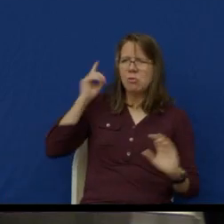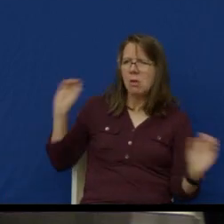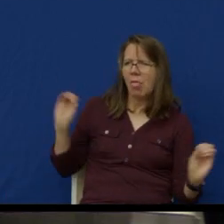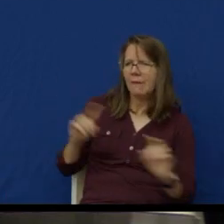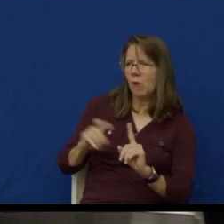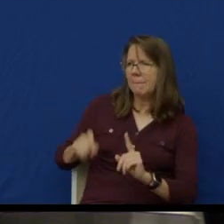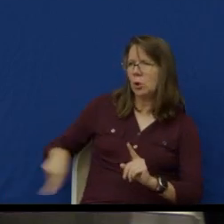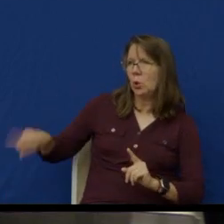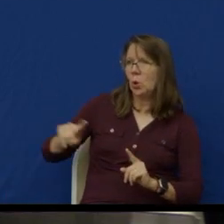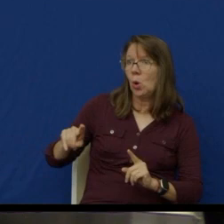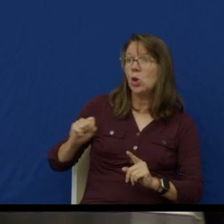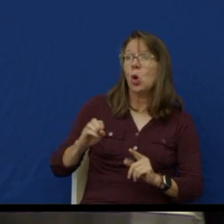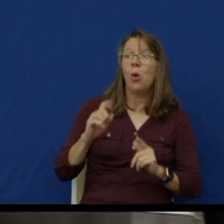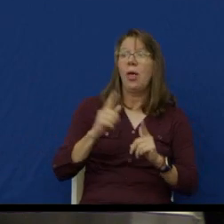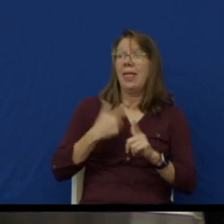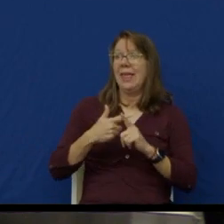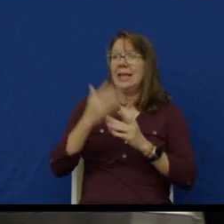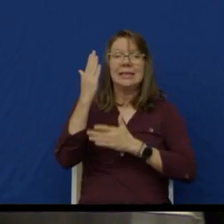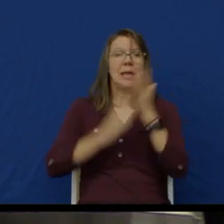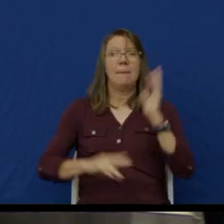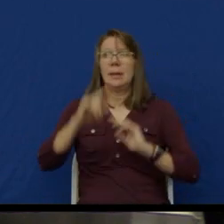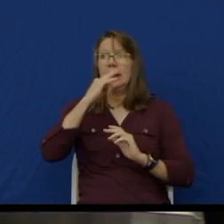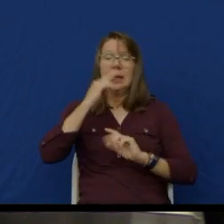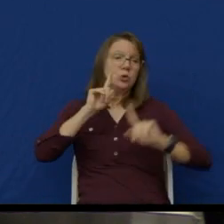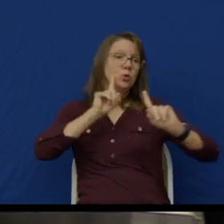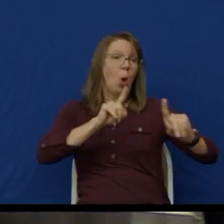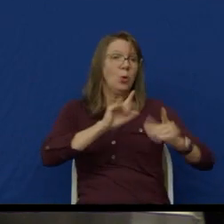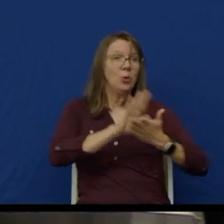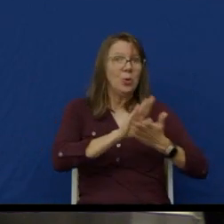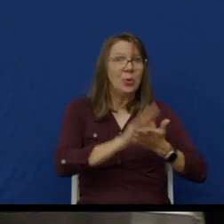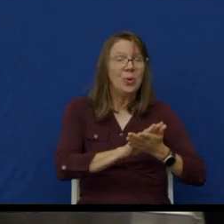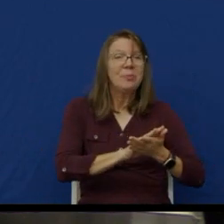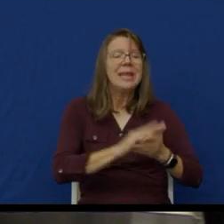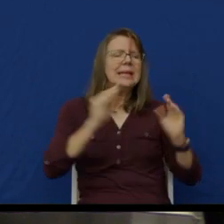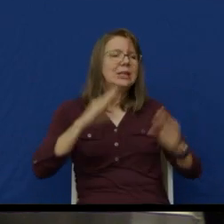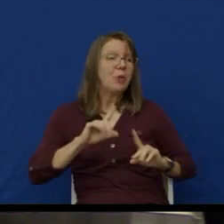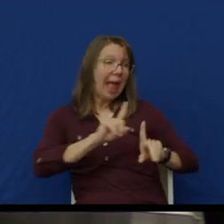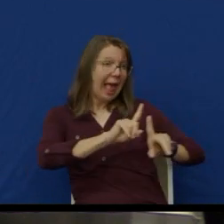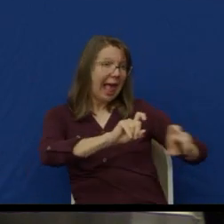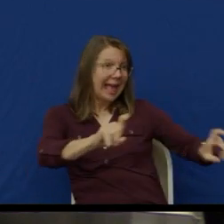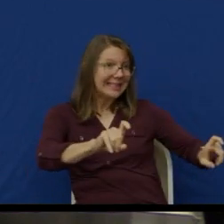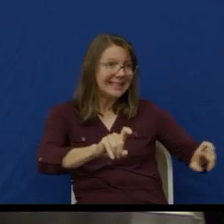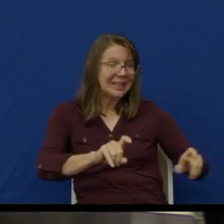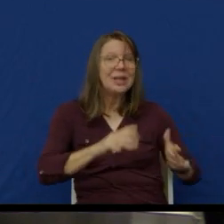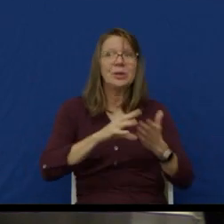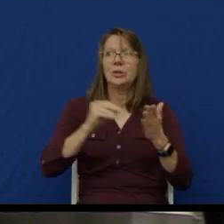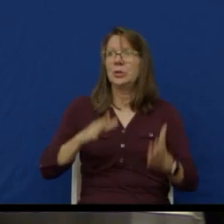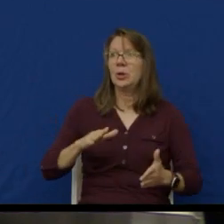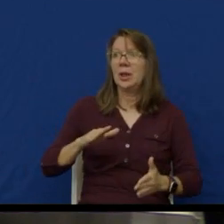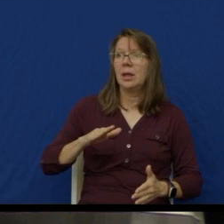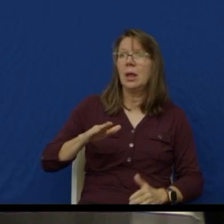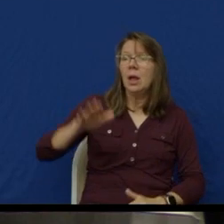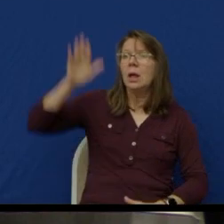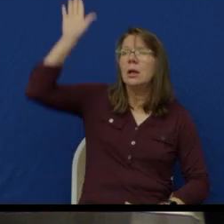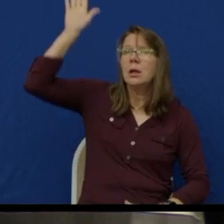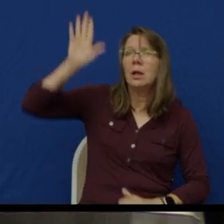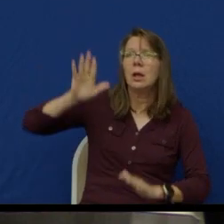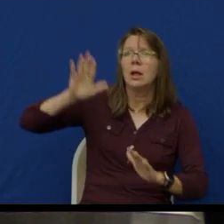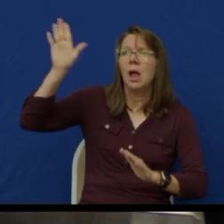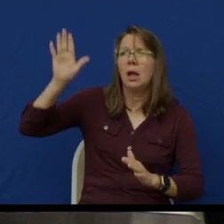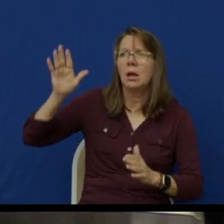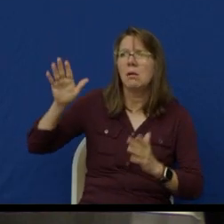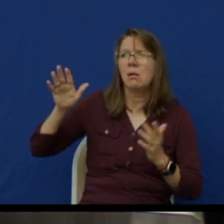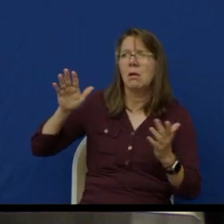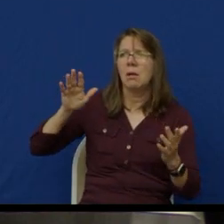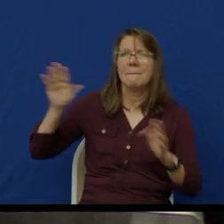kids at school and they go to school and the teacher asks a question and they raise their hand, and then all of a sudden, they're acting out their ADHD, ADH,